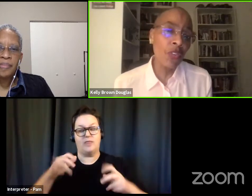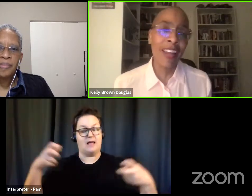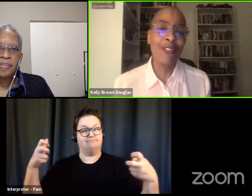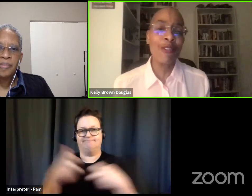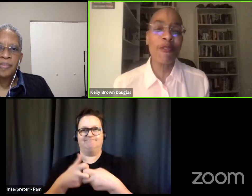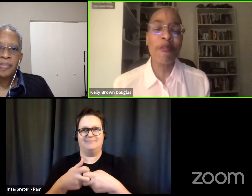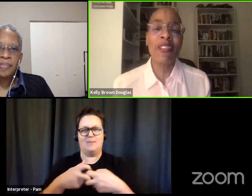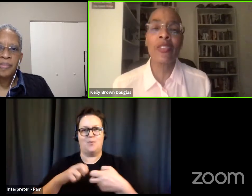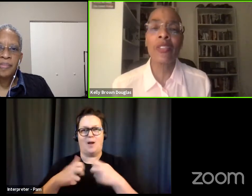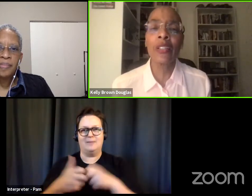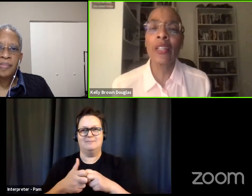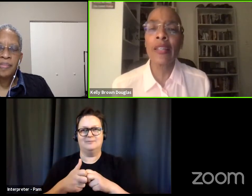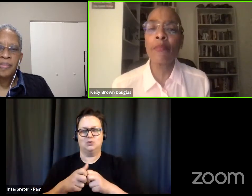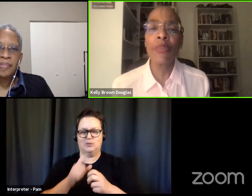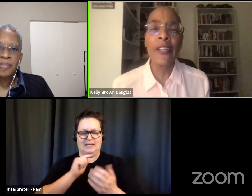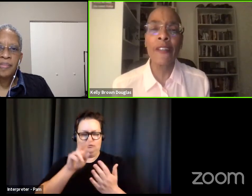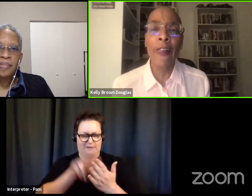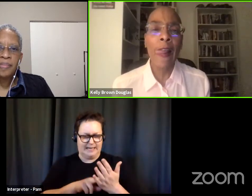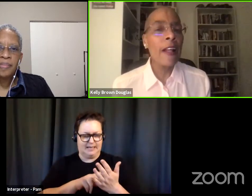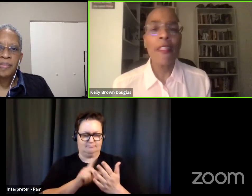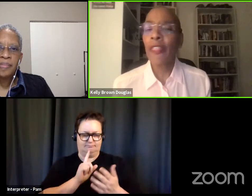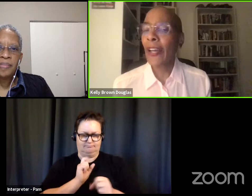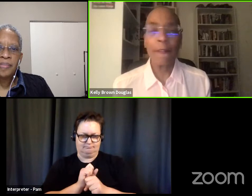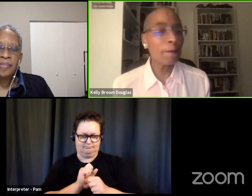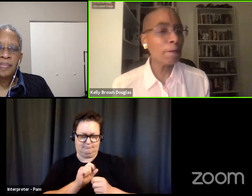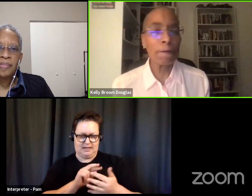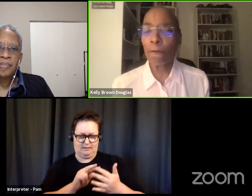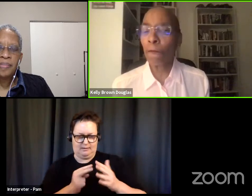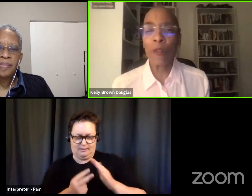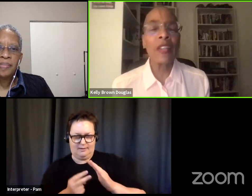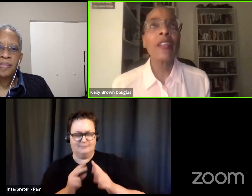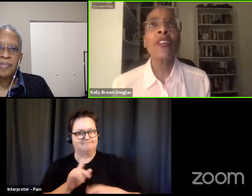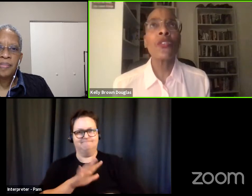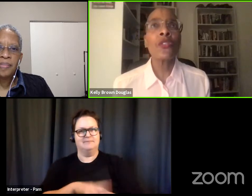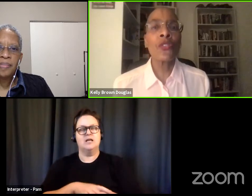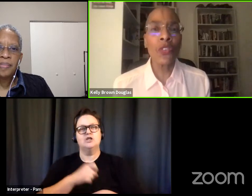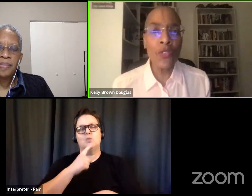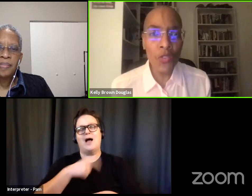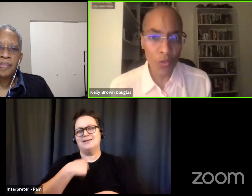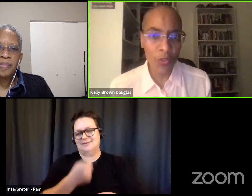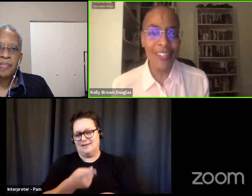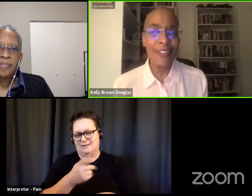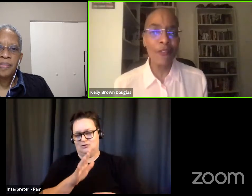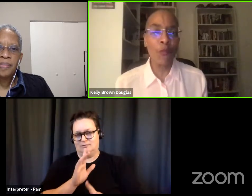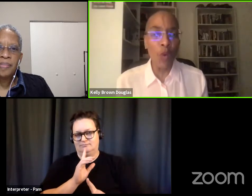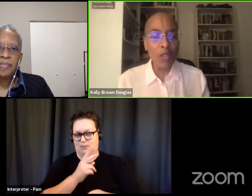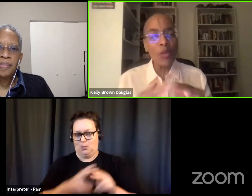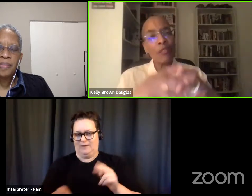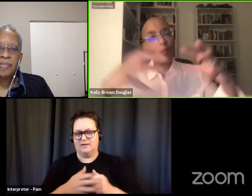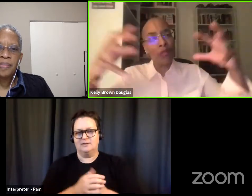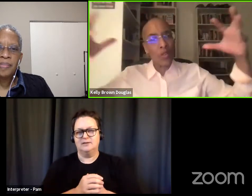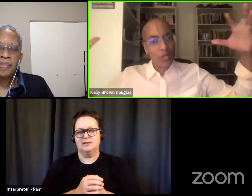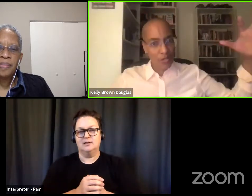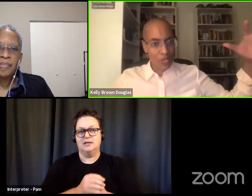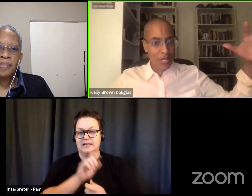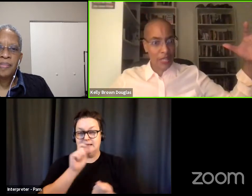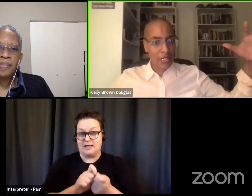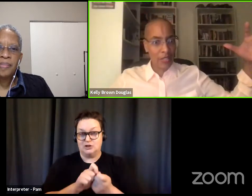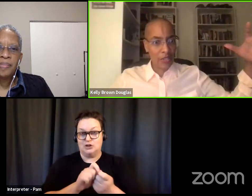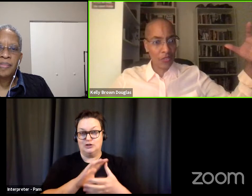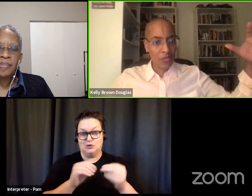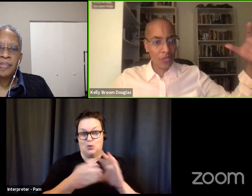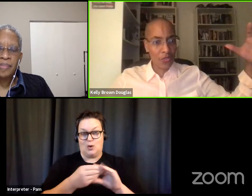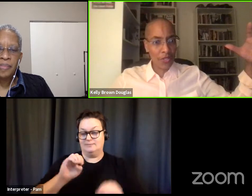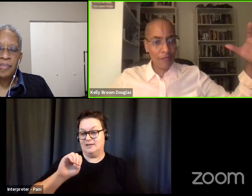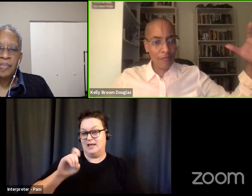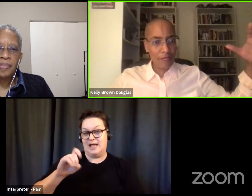this to answer your question in brief, that certain story. One, we have to broaden our understanding of